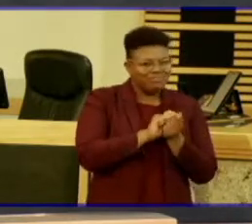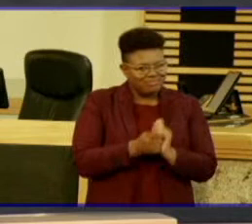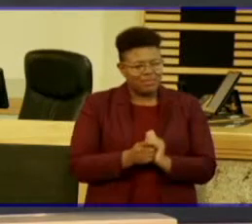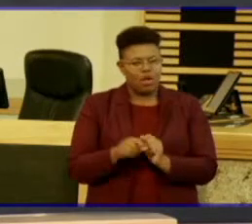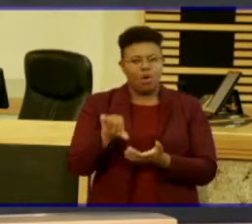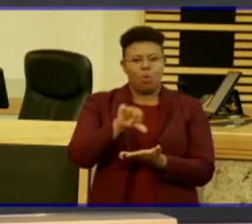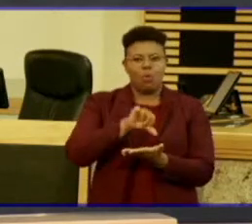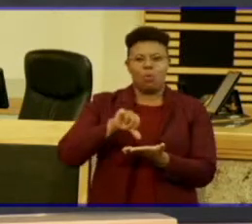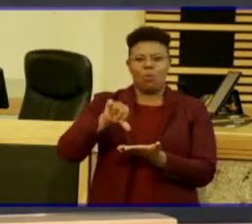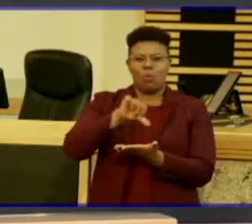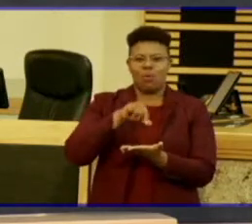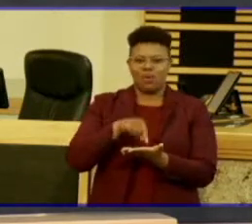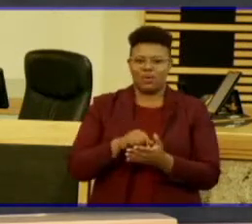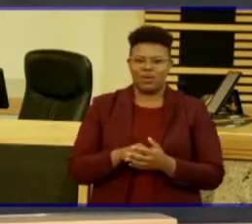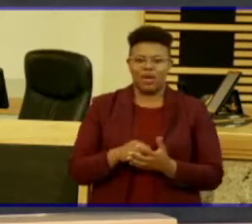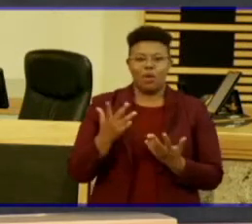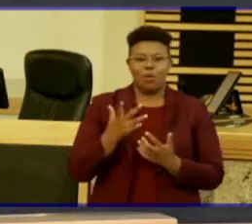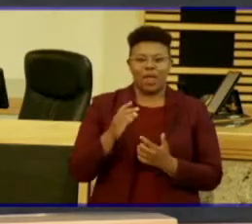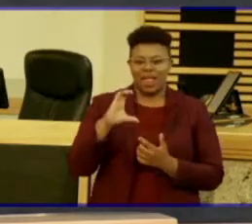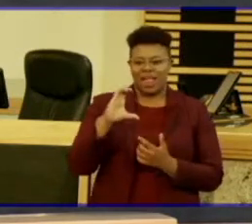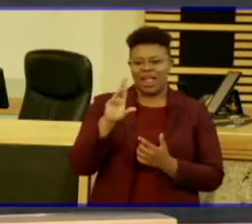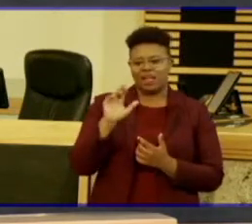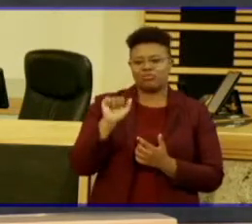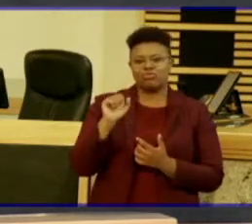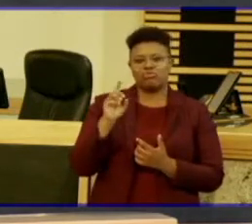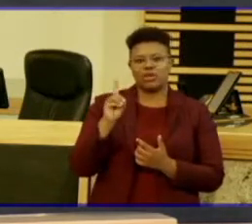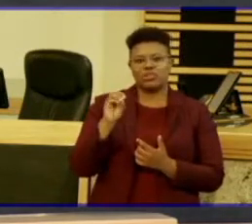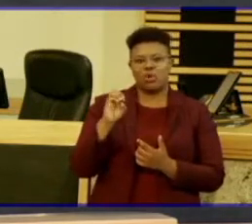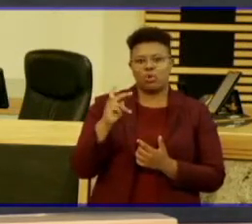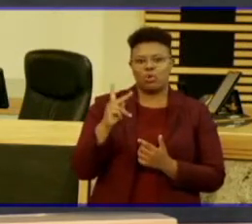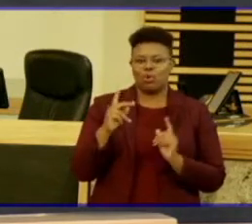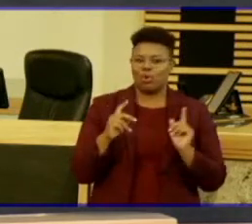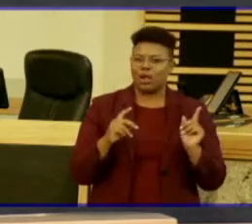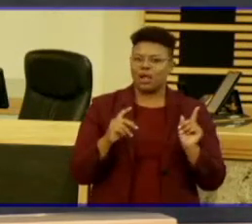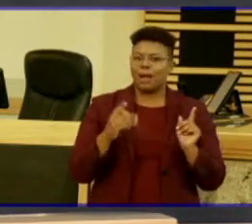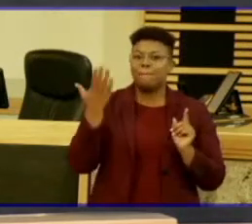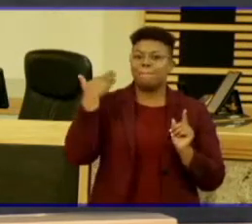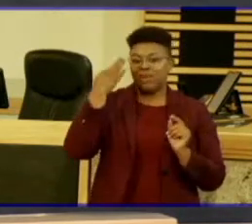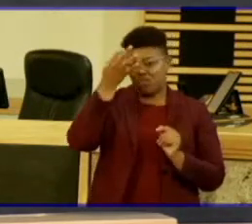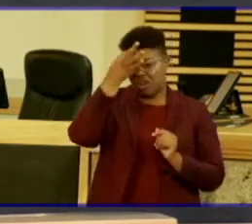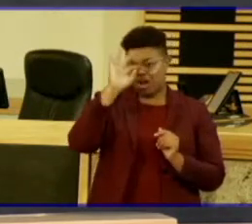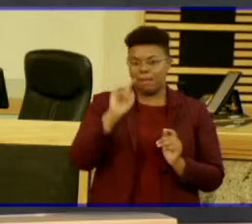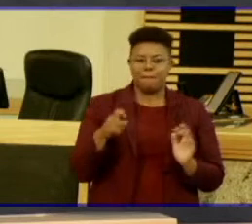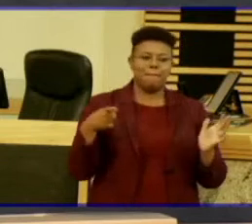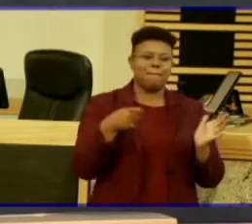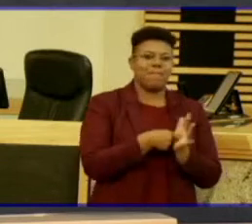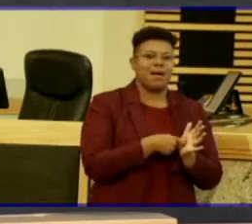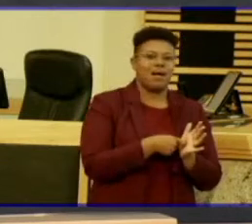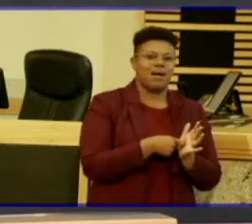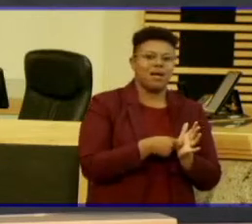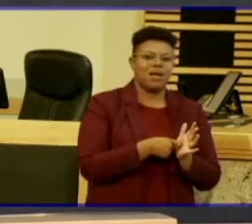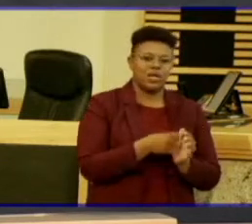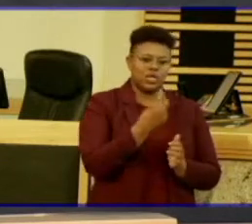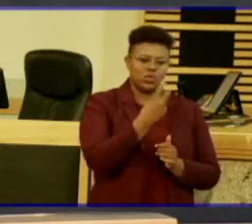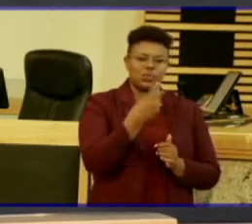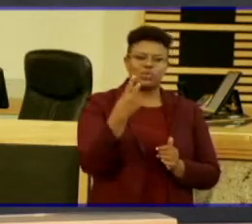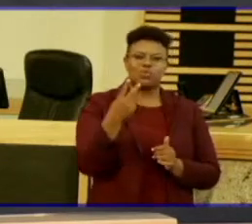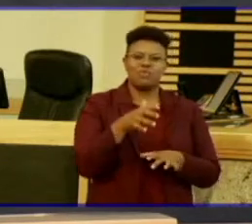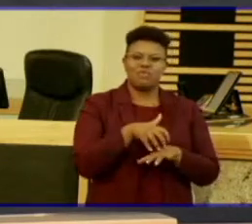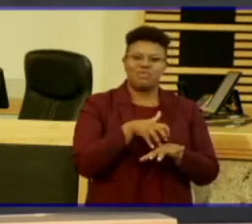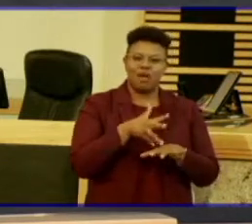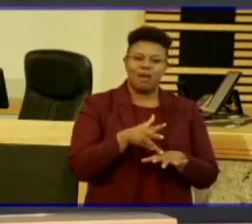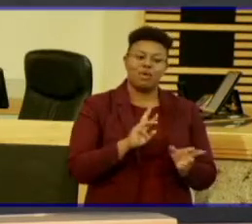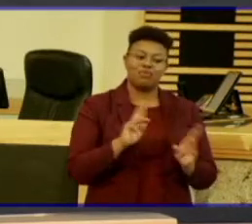ngayo yapha eGraadhoek. La project uhulumende wathenga kuyo ifarmer ezi 22 elungiselela